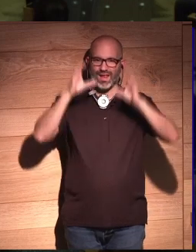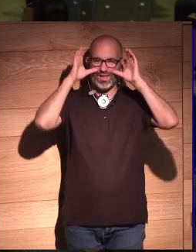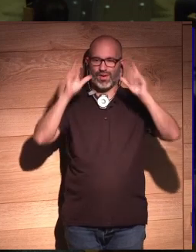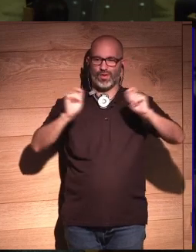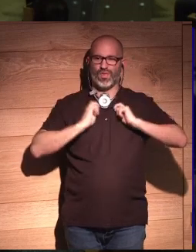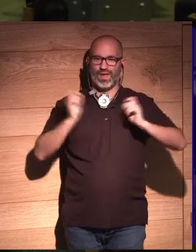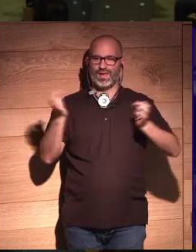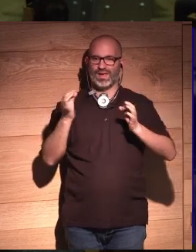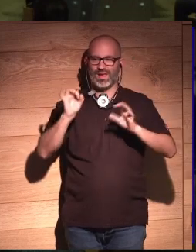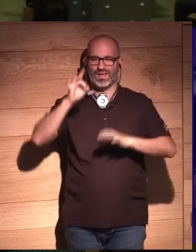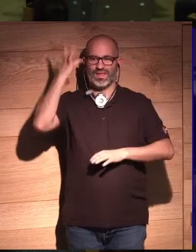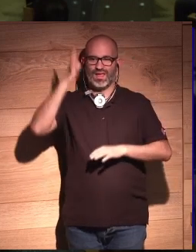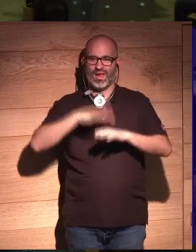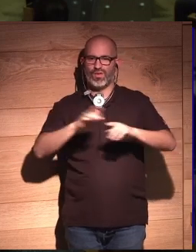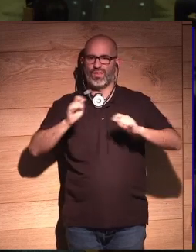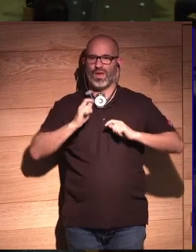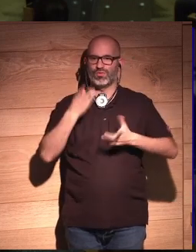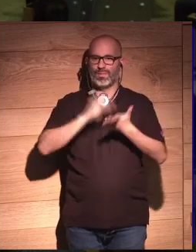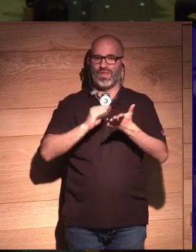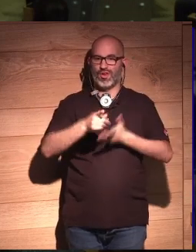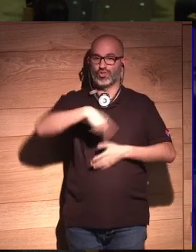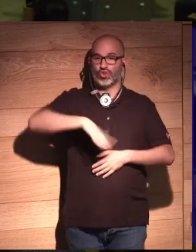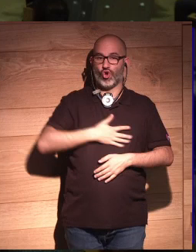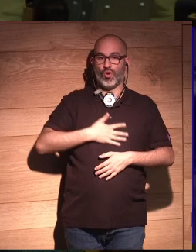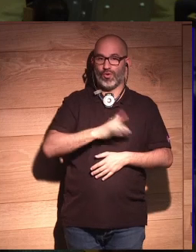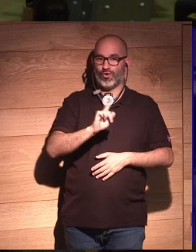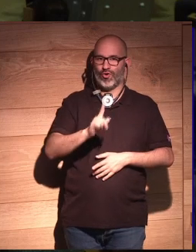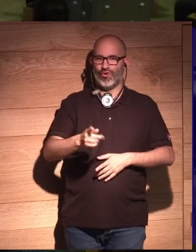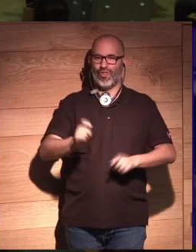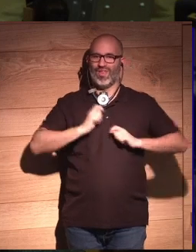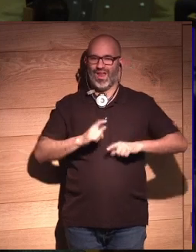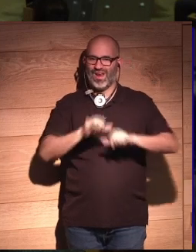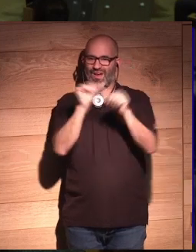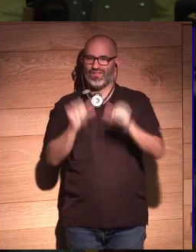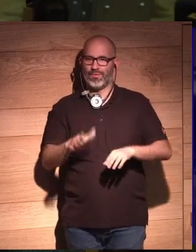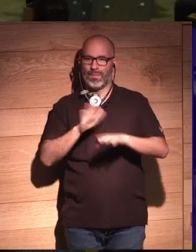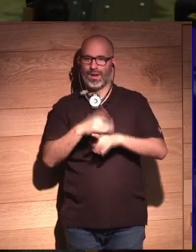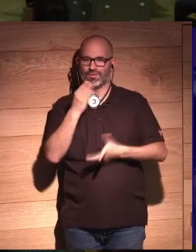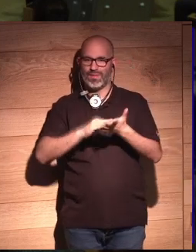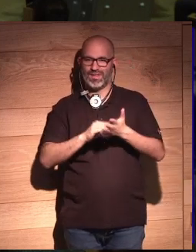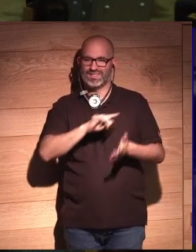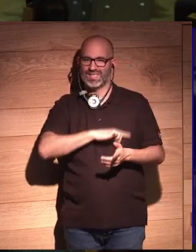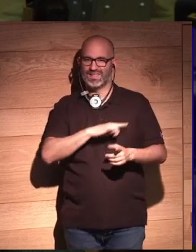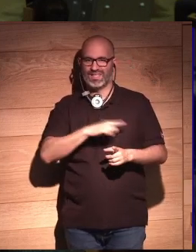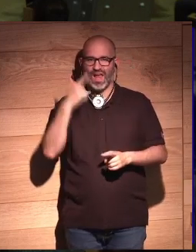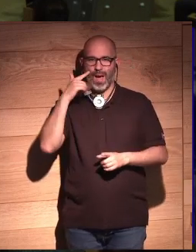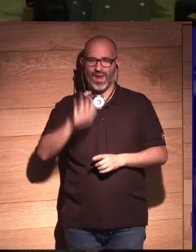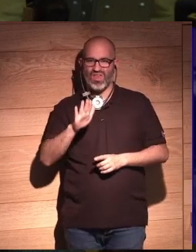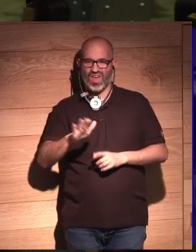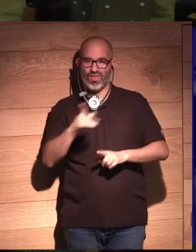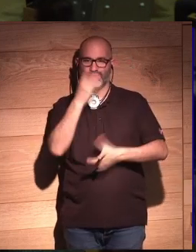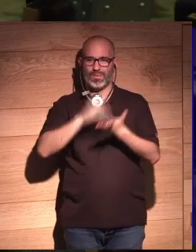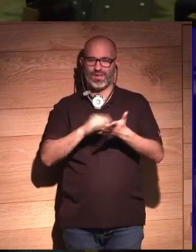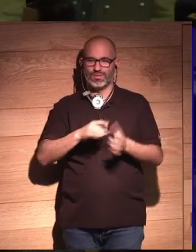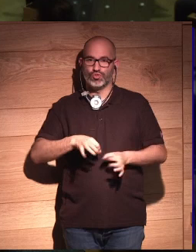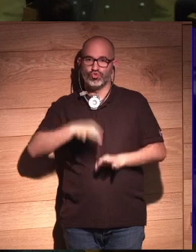zone. And I feel like maybe what you're doing and the New Frontiers kind of like gives option and gives voice to all